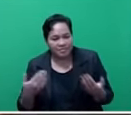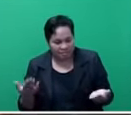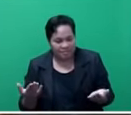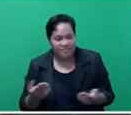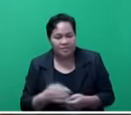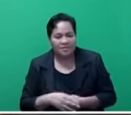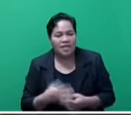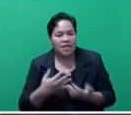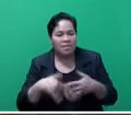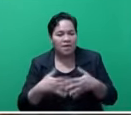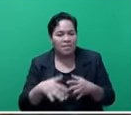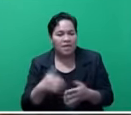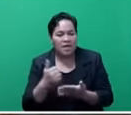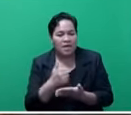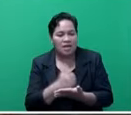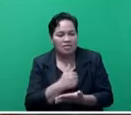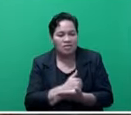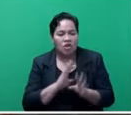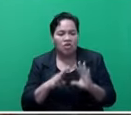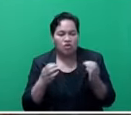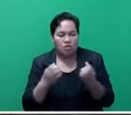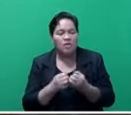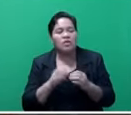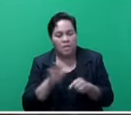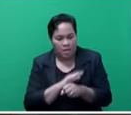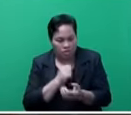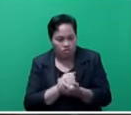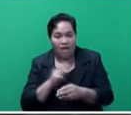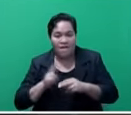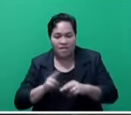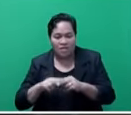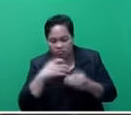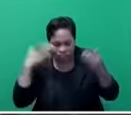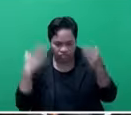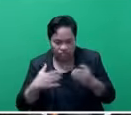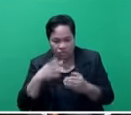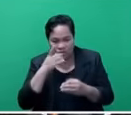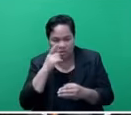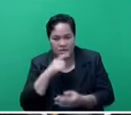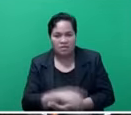Public Accounts Committee, so we can keep on making sure that we will put Fiji first and the best interests of our Mr. Speaker, sir.